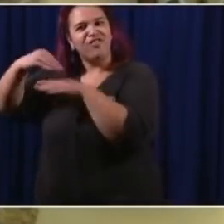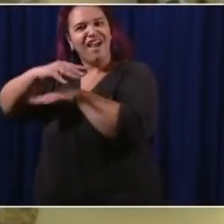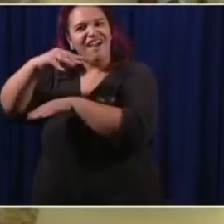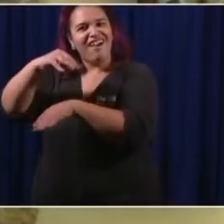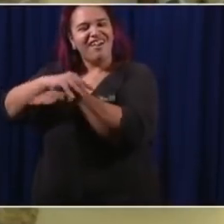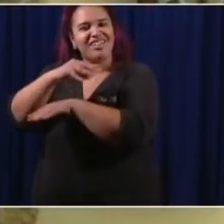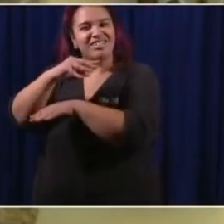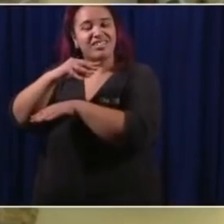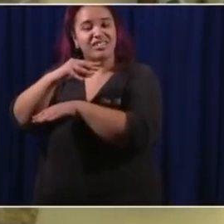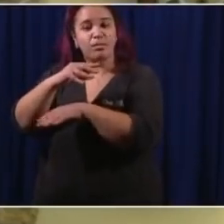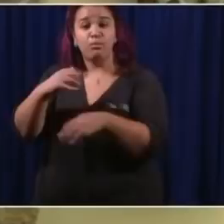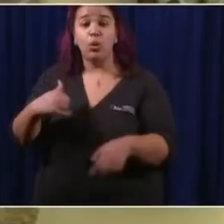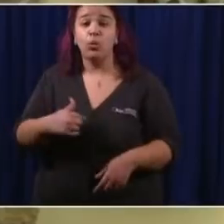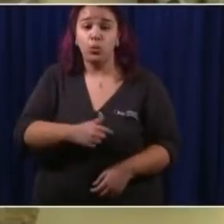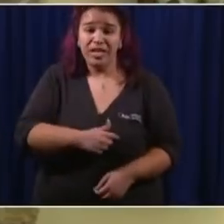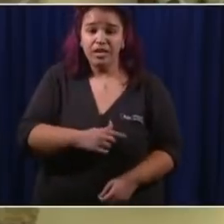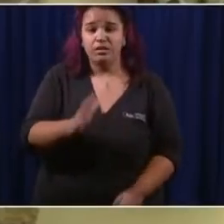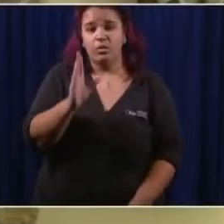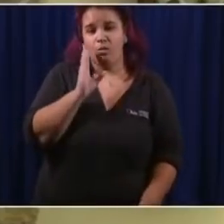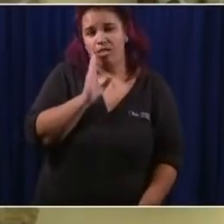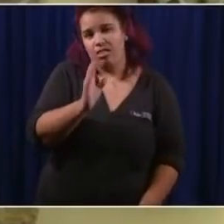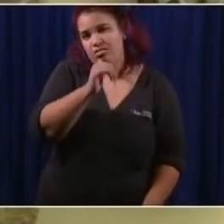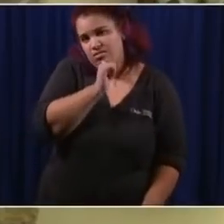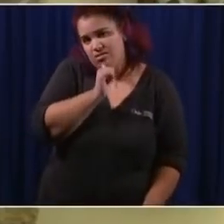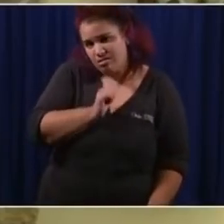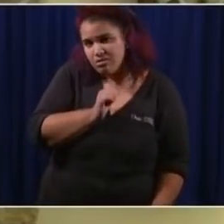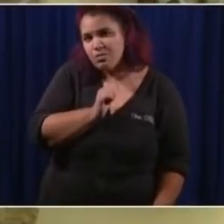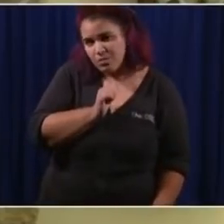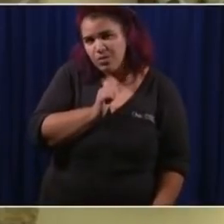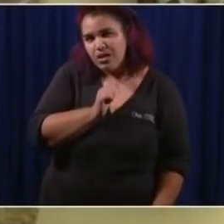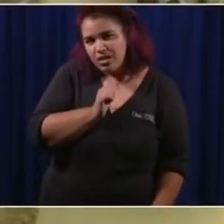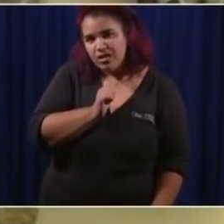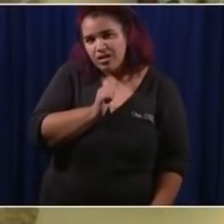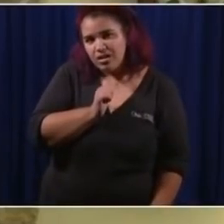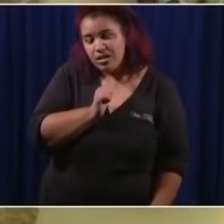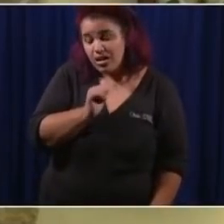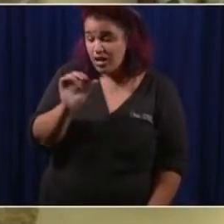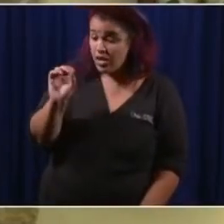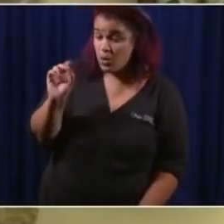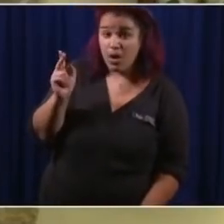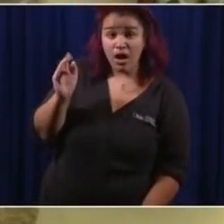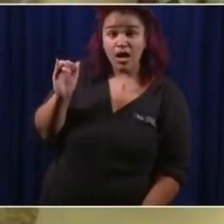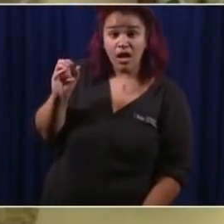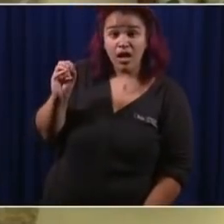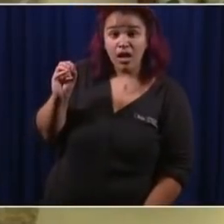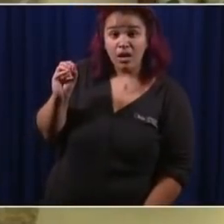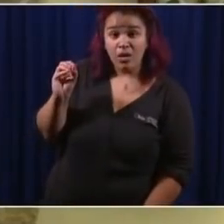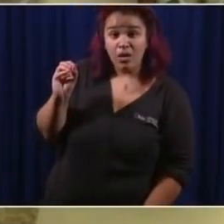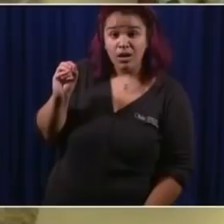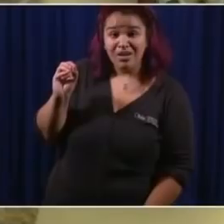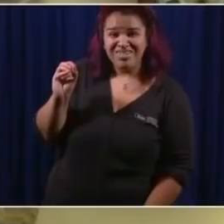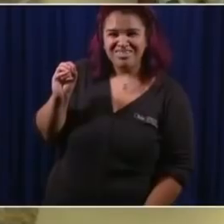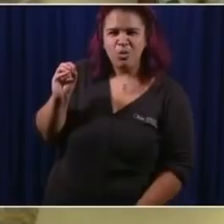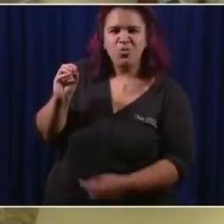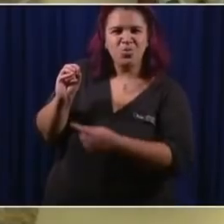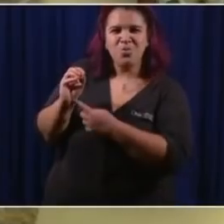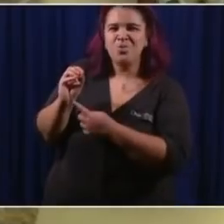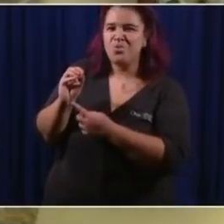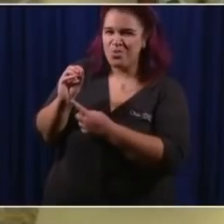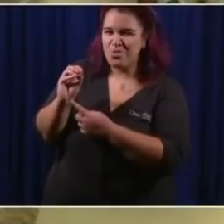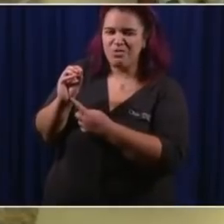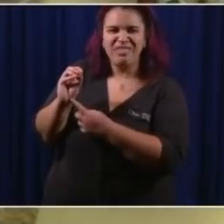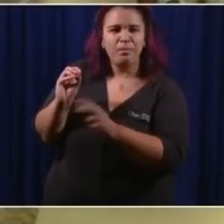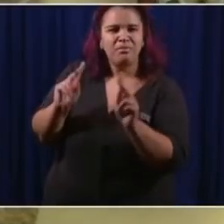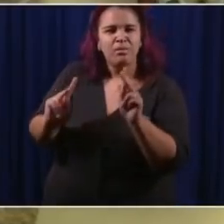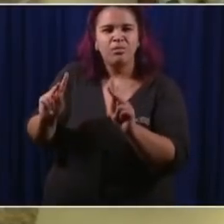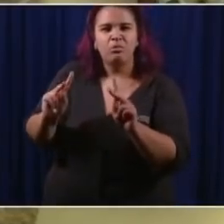But we're going to get through this. And, we're going to get through it. And Ohio is going to move forward. And Ohio families are going to move